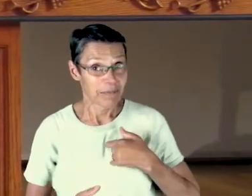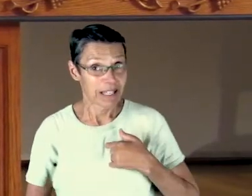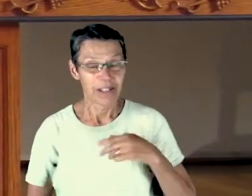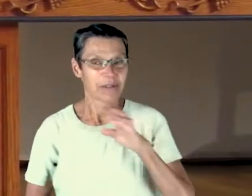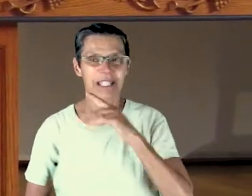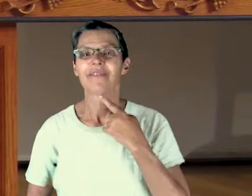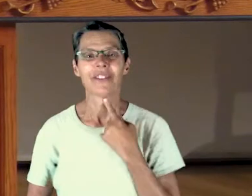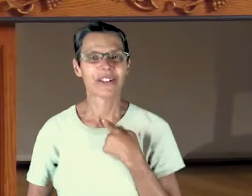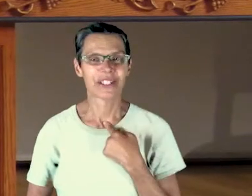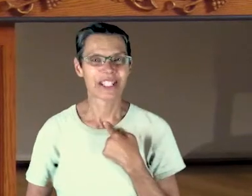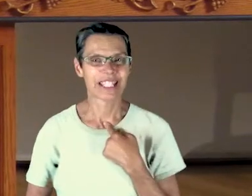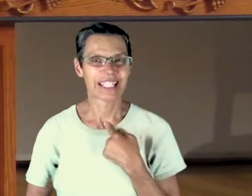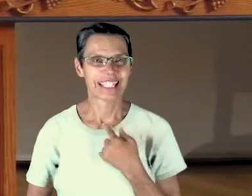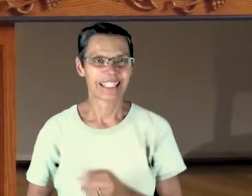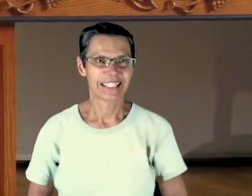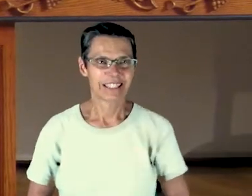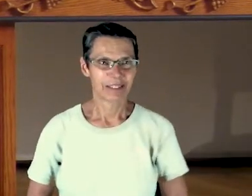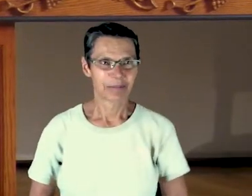thirst.